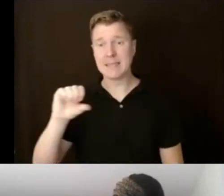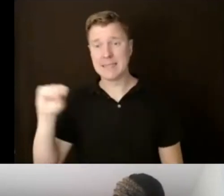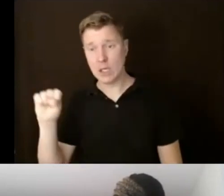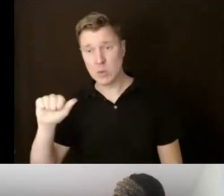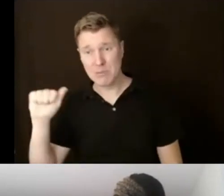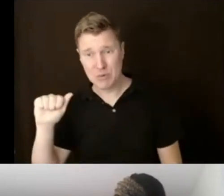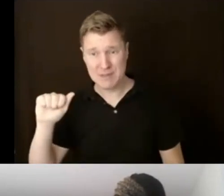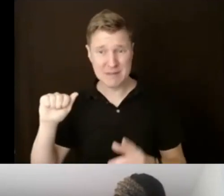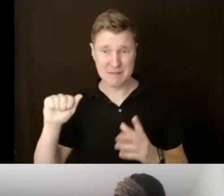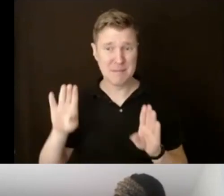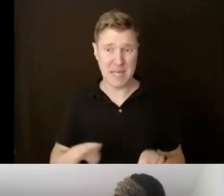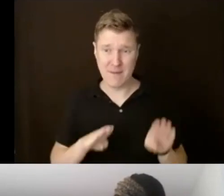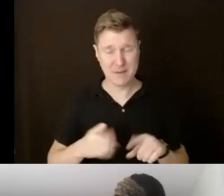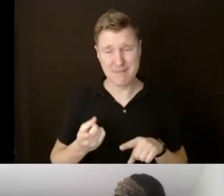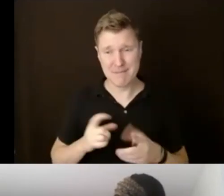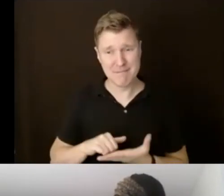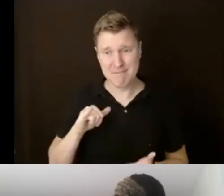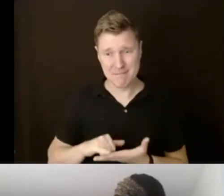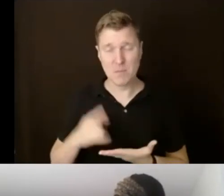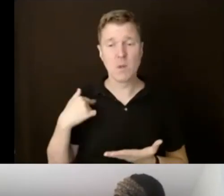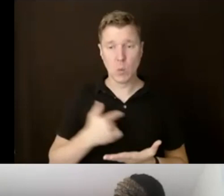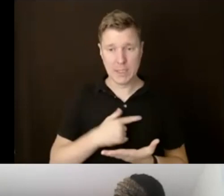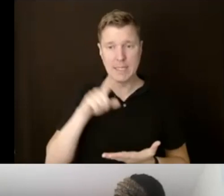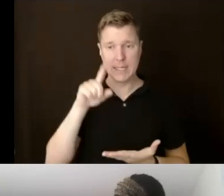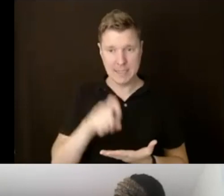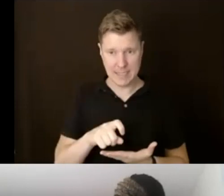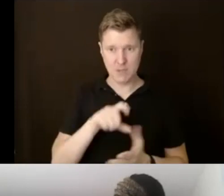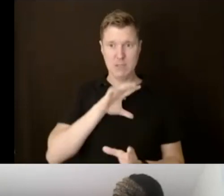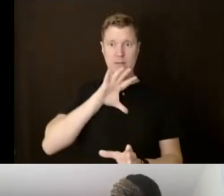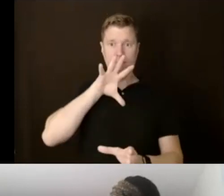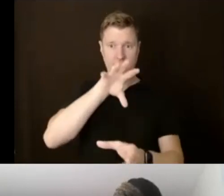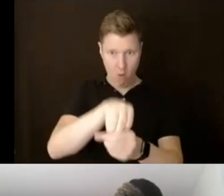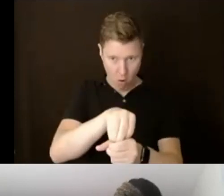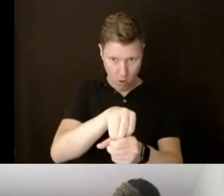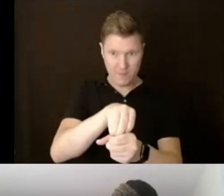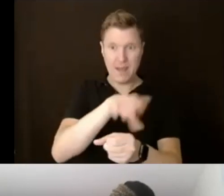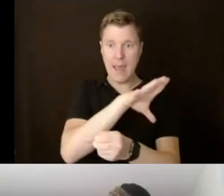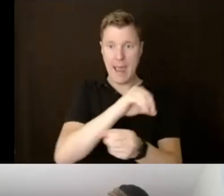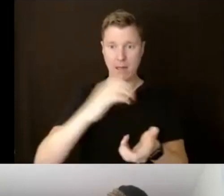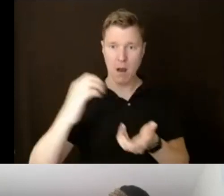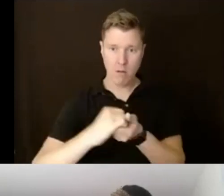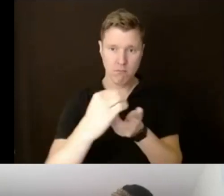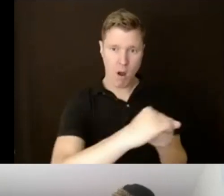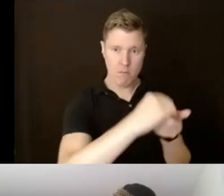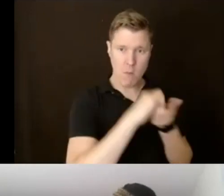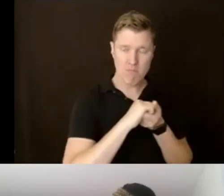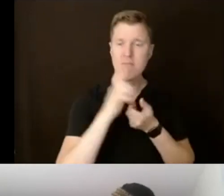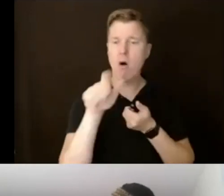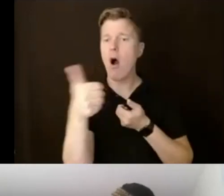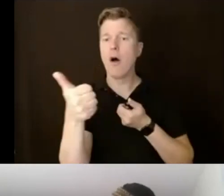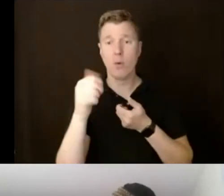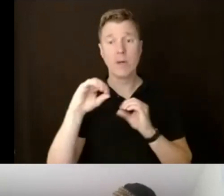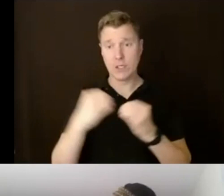behaviors. We know that we need to be a part of and partner with others that do that. And we,